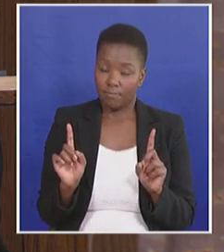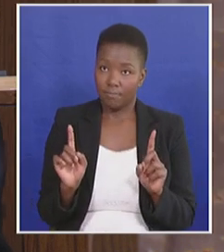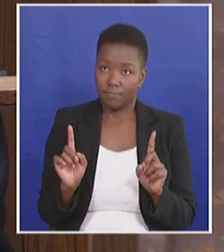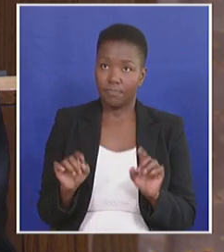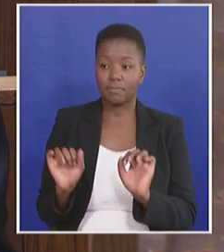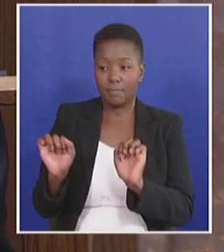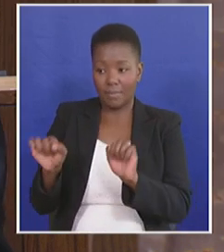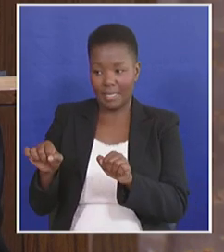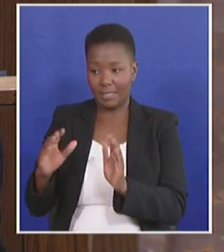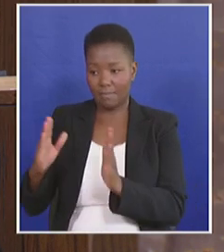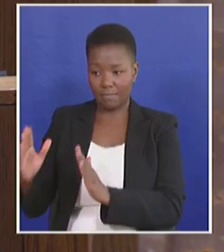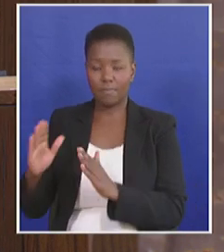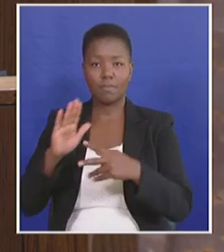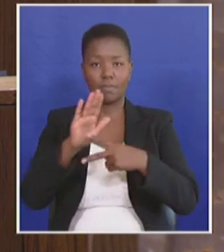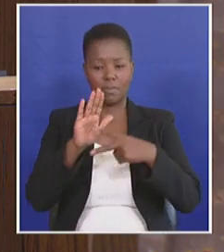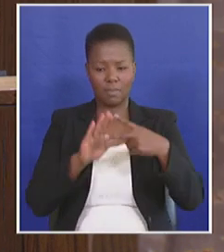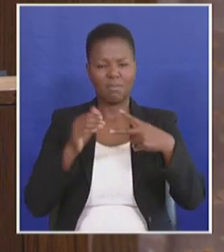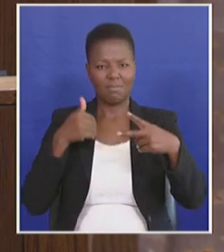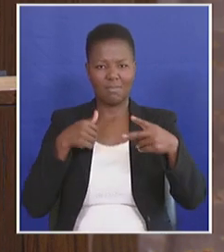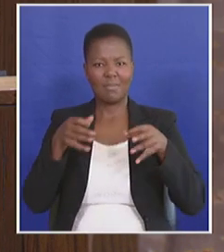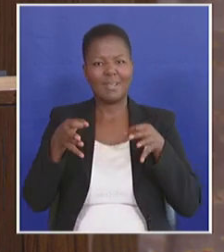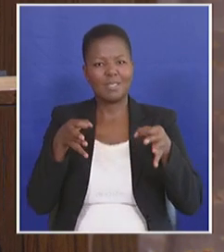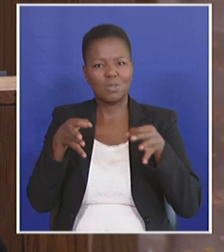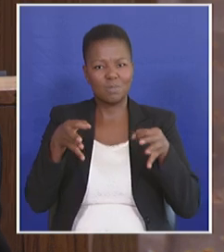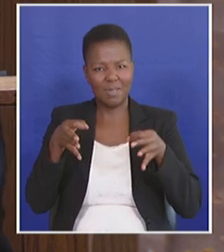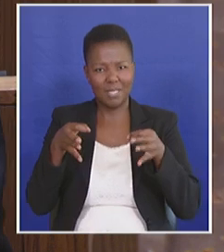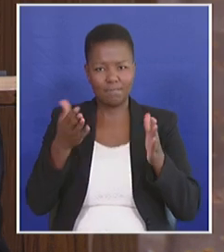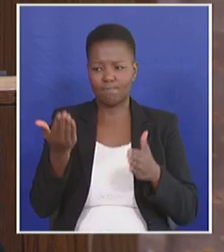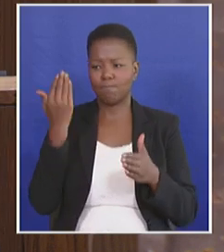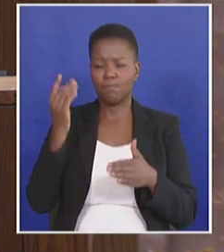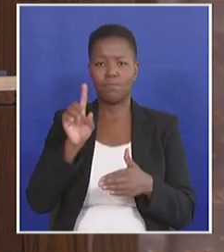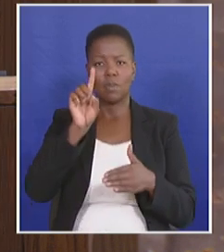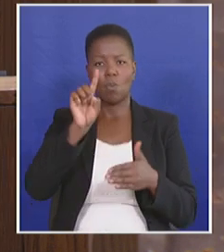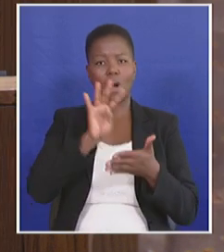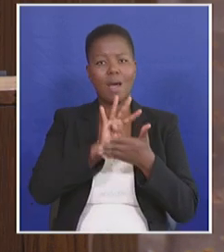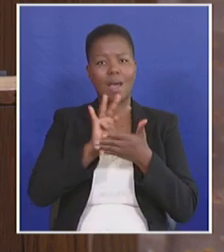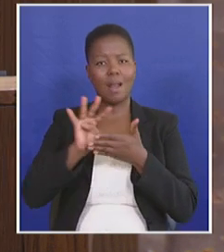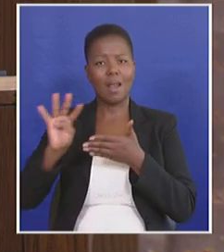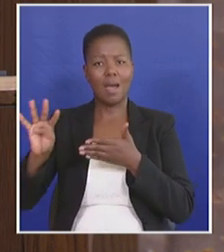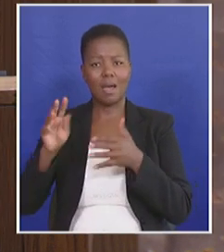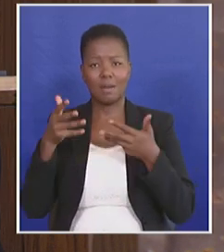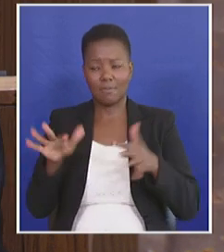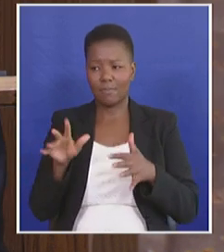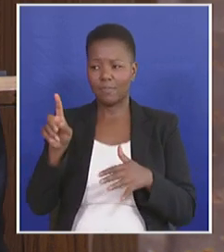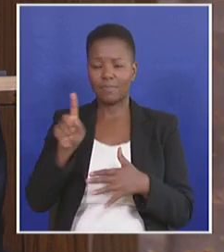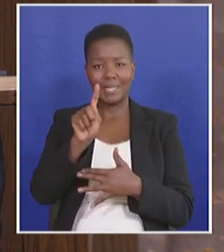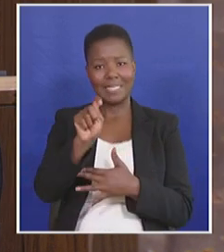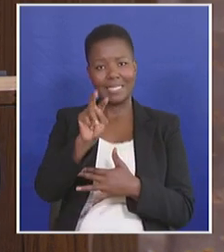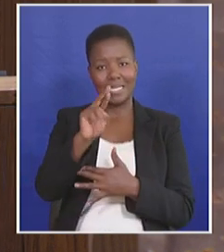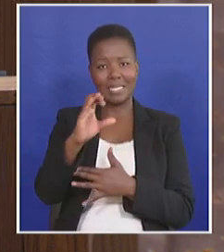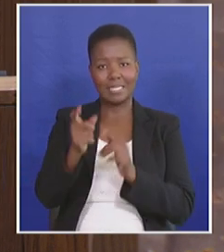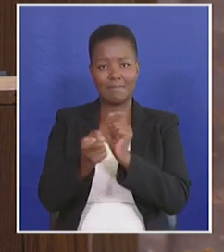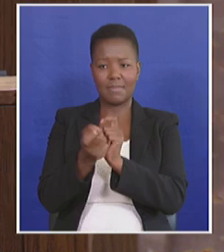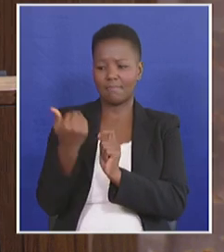So just to clarify that. But in 1999, the TRC had discussions with the then National Director of